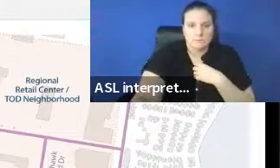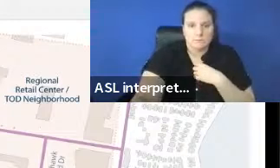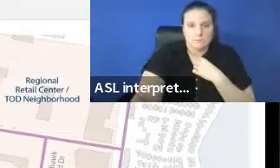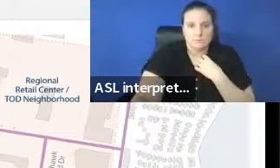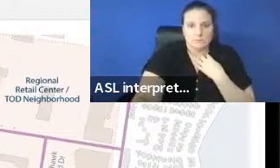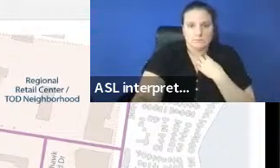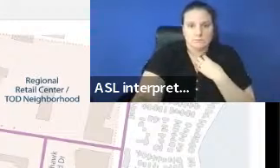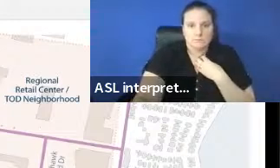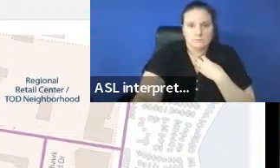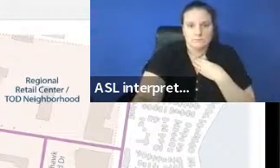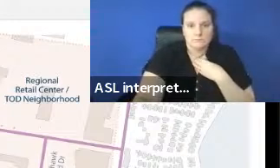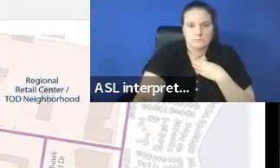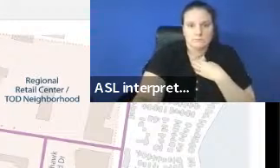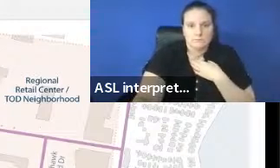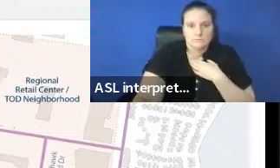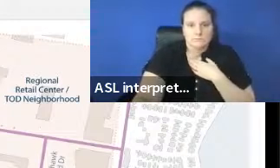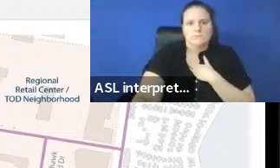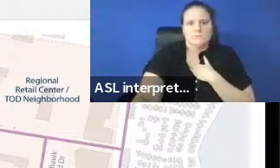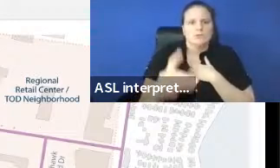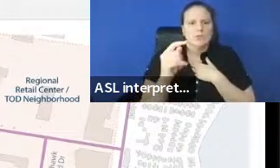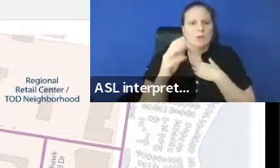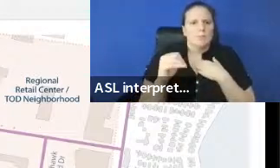Specifically at Victory, you're asking, Tom?